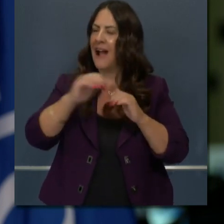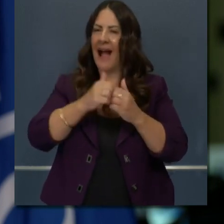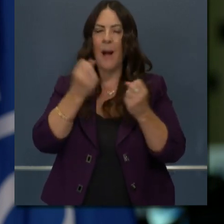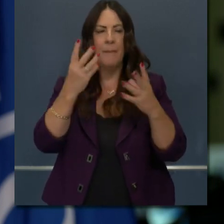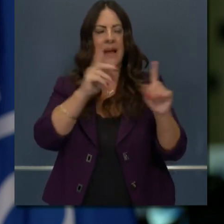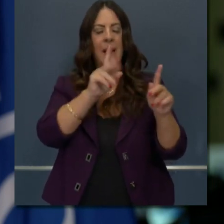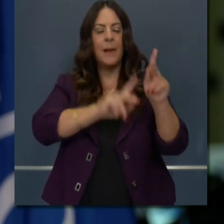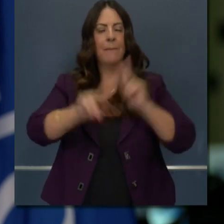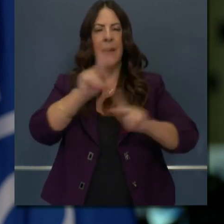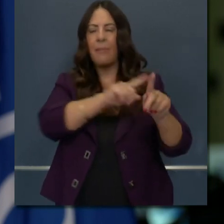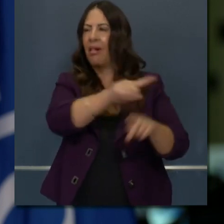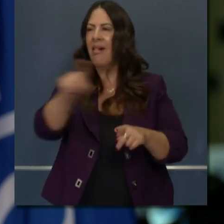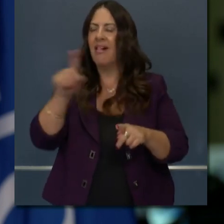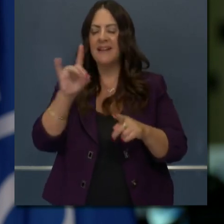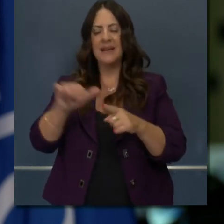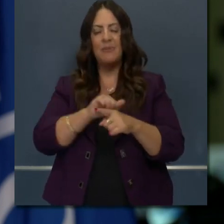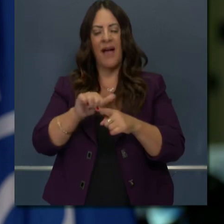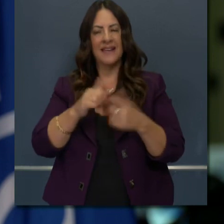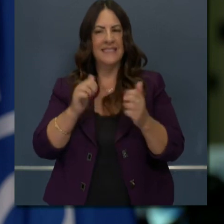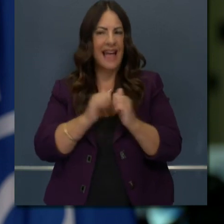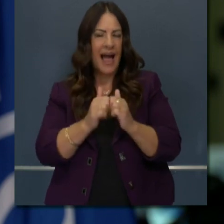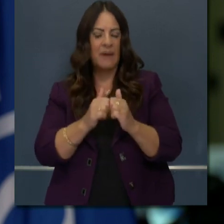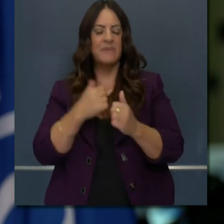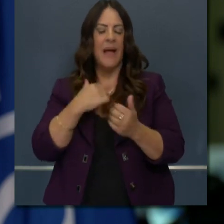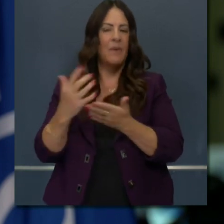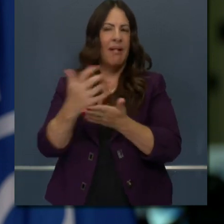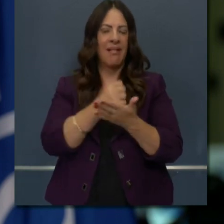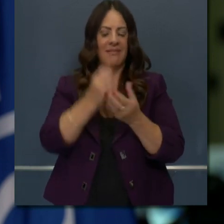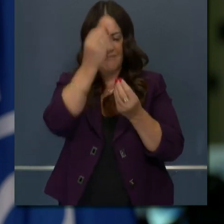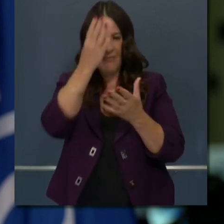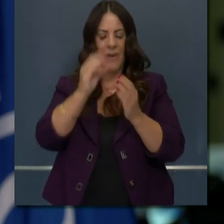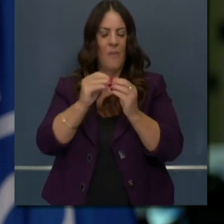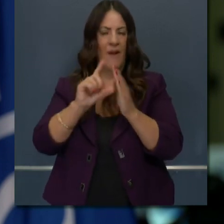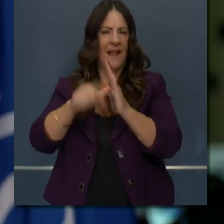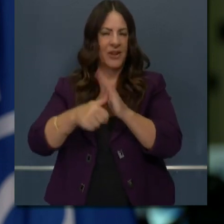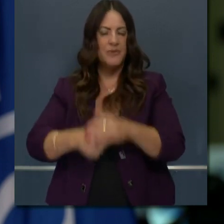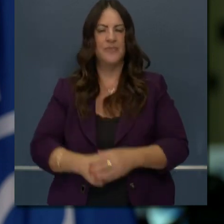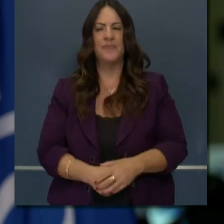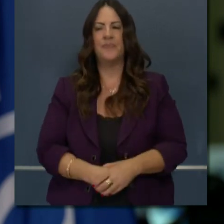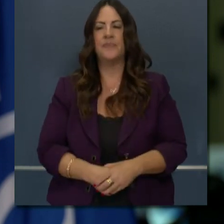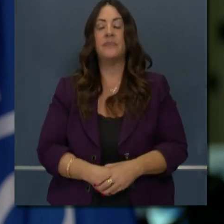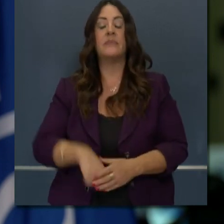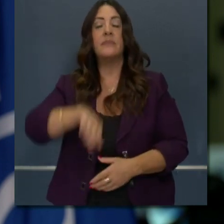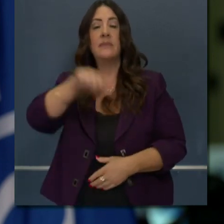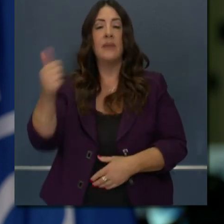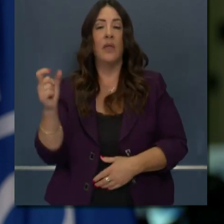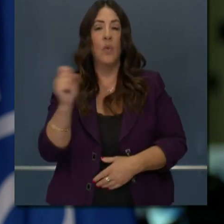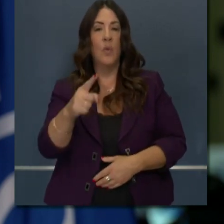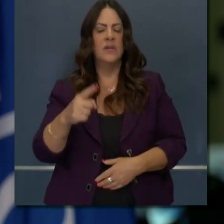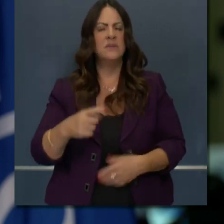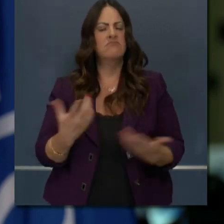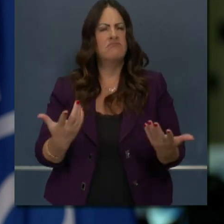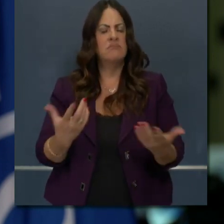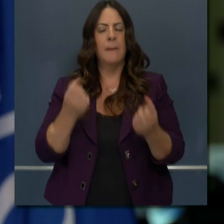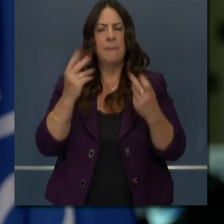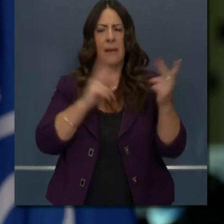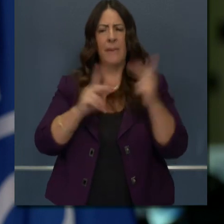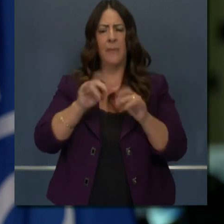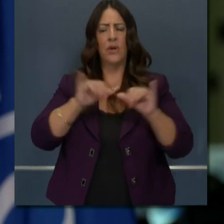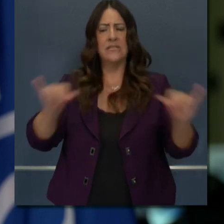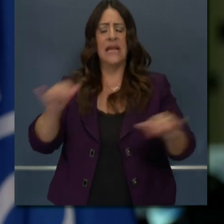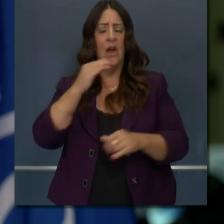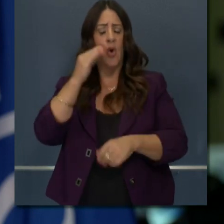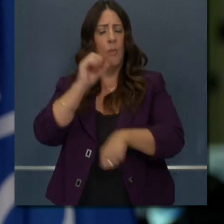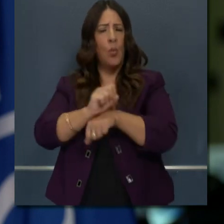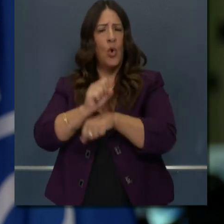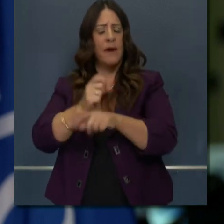practiced. To that same idea, with more people spending most of their day at home or using home as a workplace, what resources are there to help people